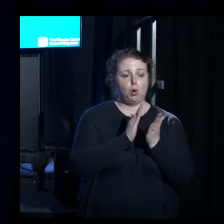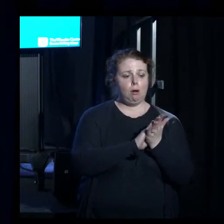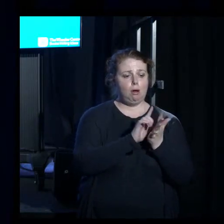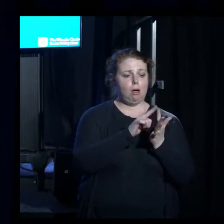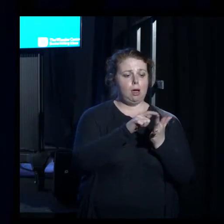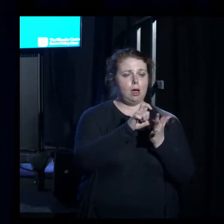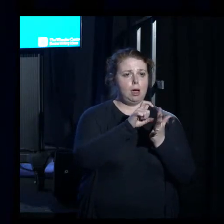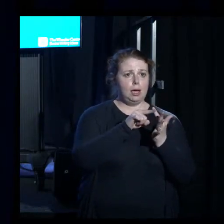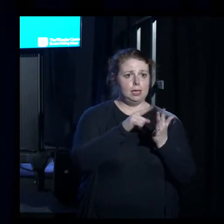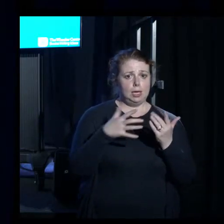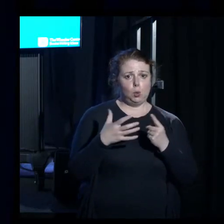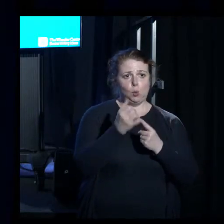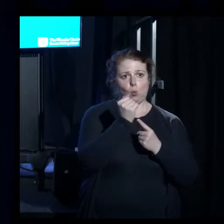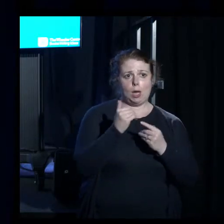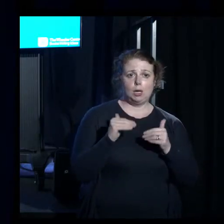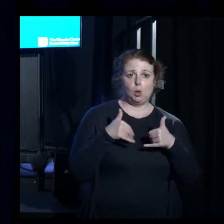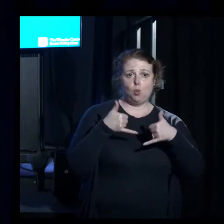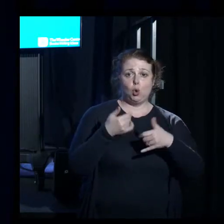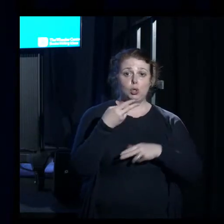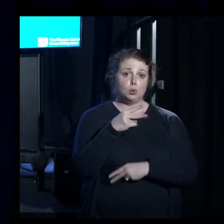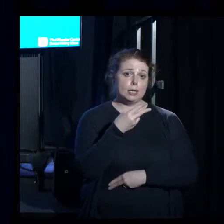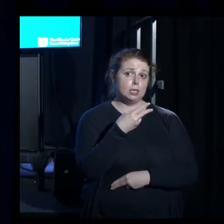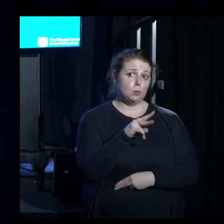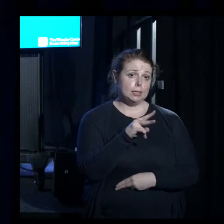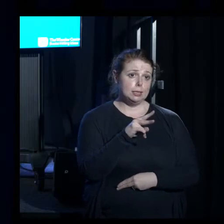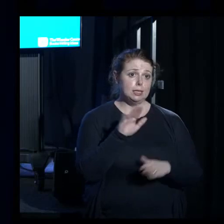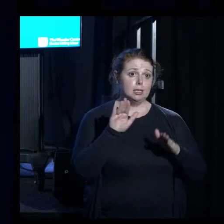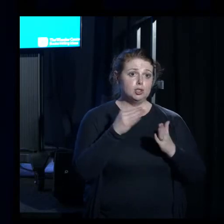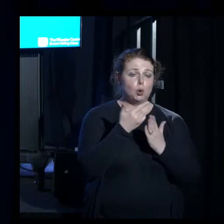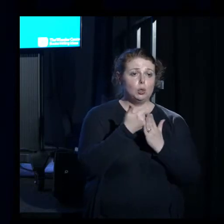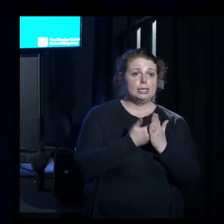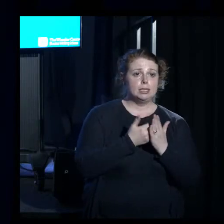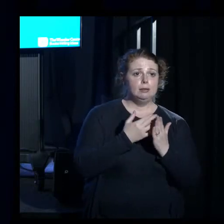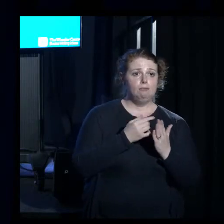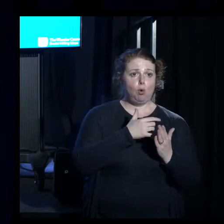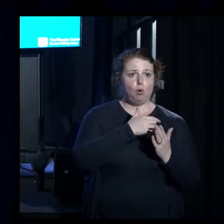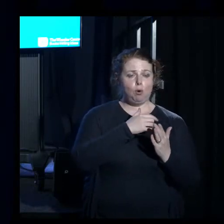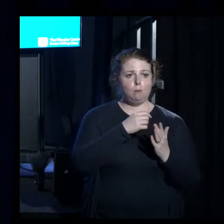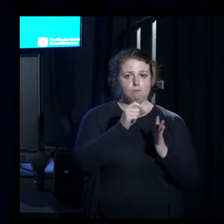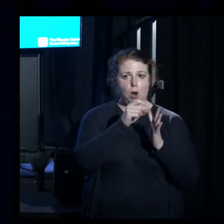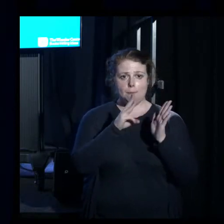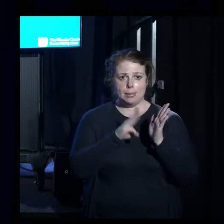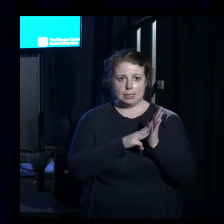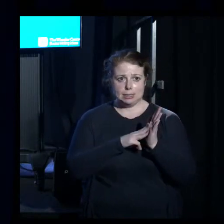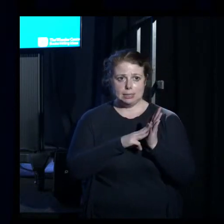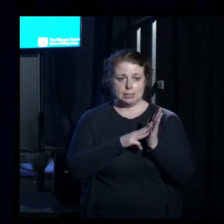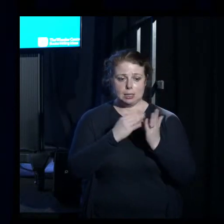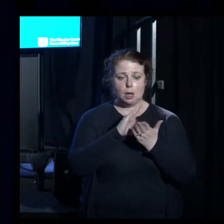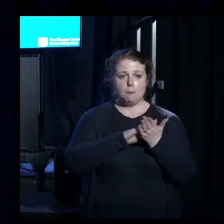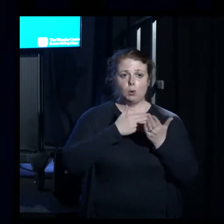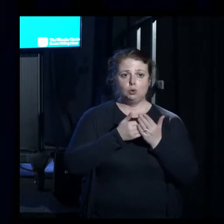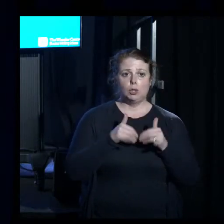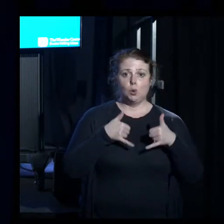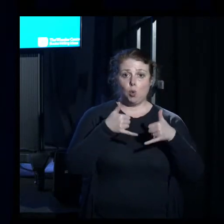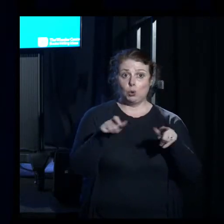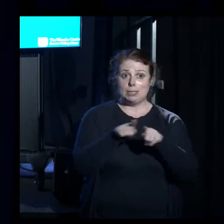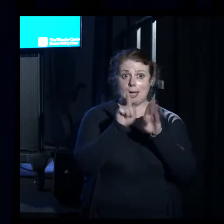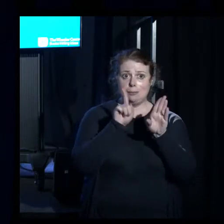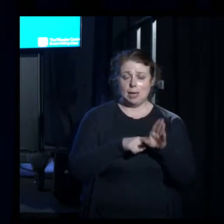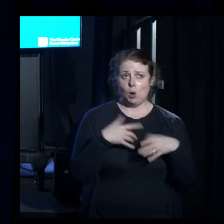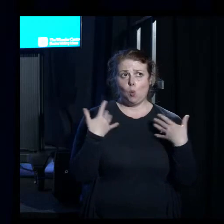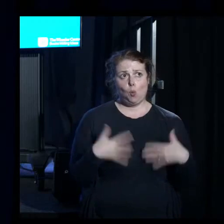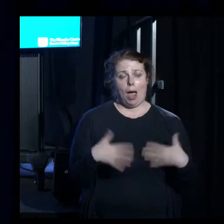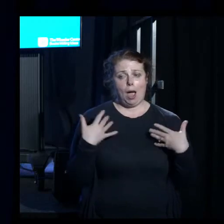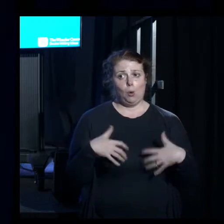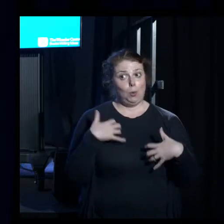Calanthe Award in 2020 and was shortlisted for the Prime Minister's Literary Award for Poetry in the same year. Really epic work.